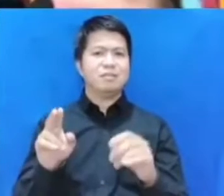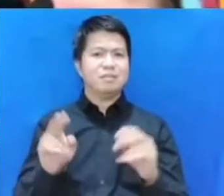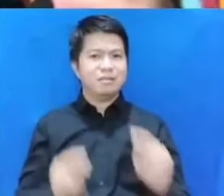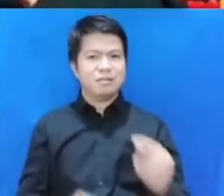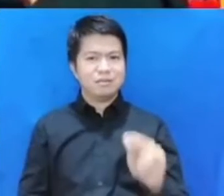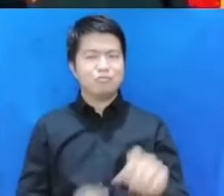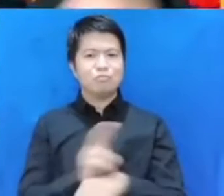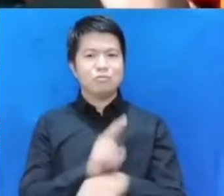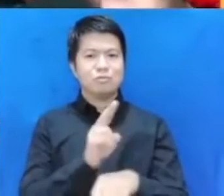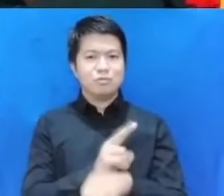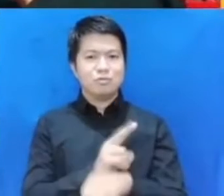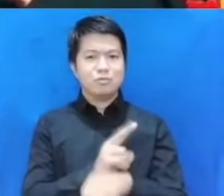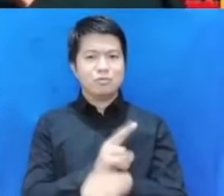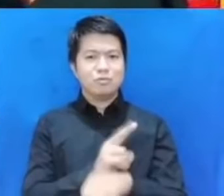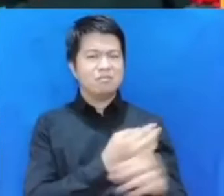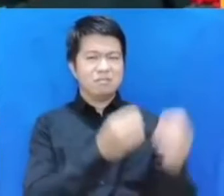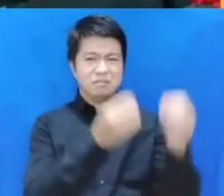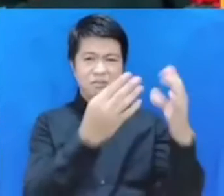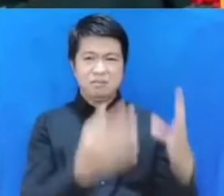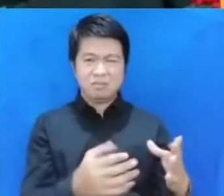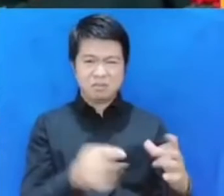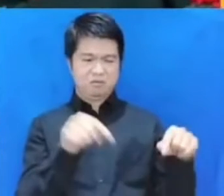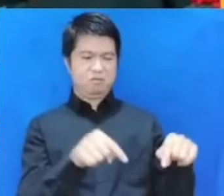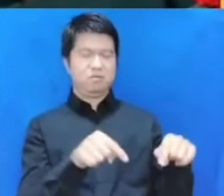regular teacher tools,